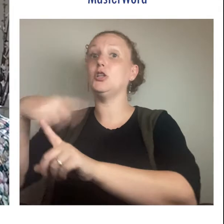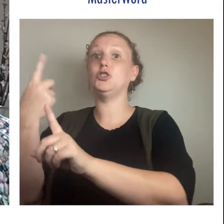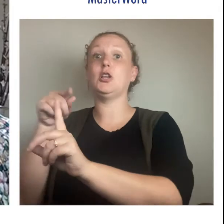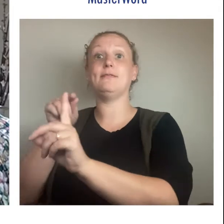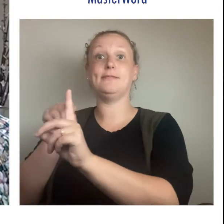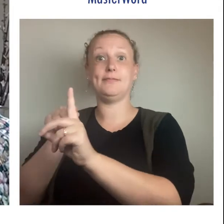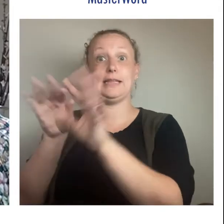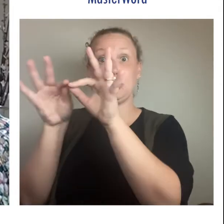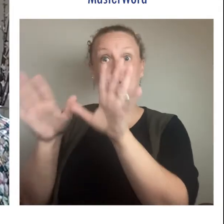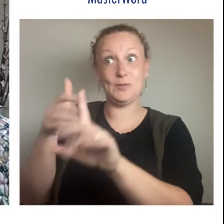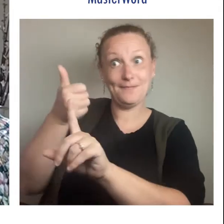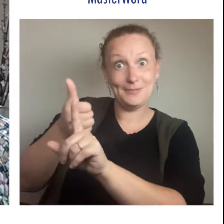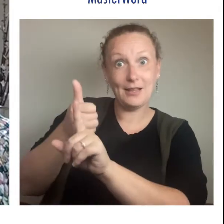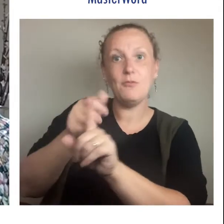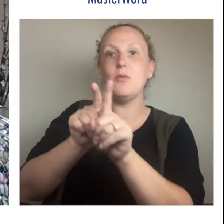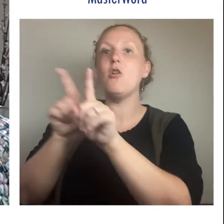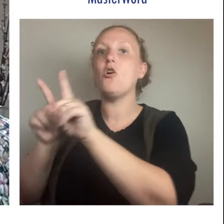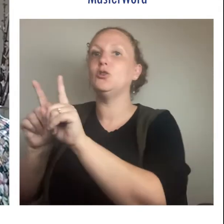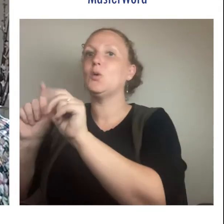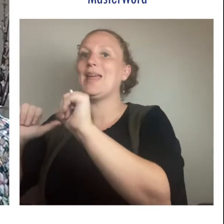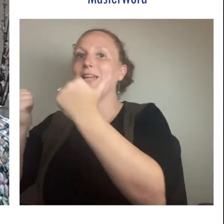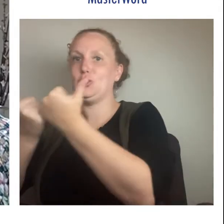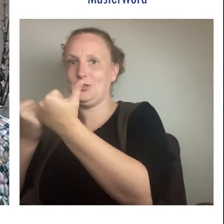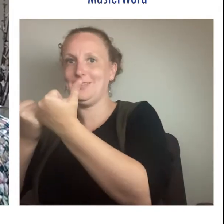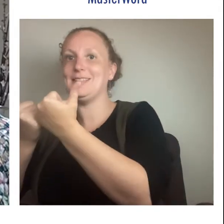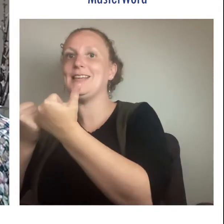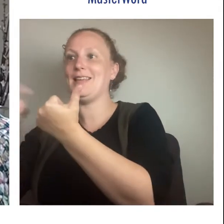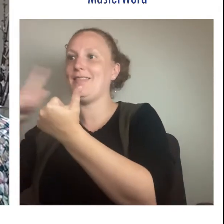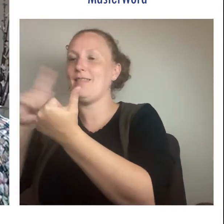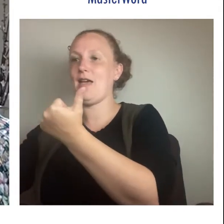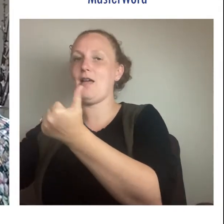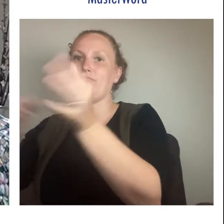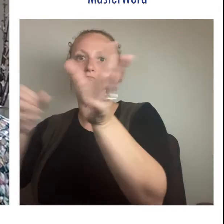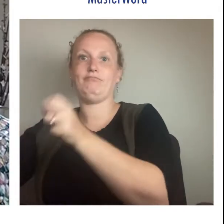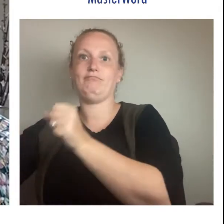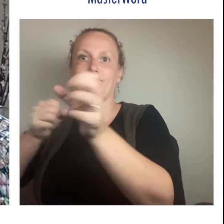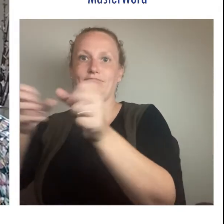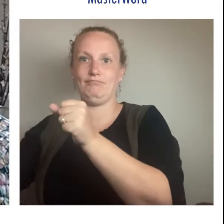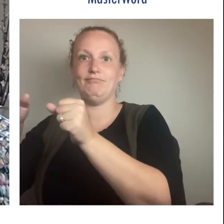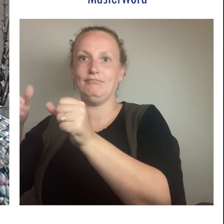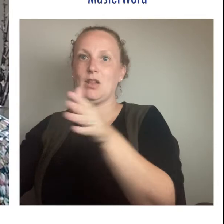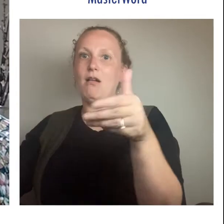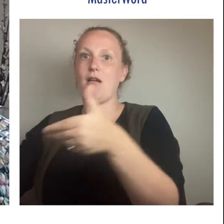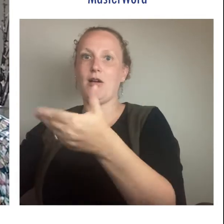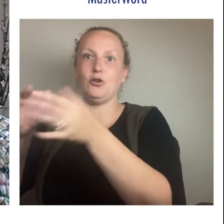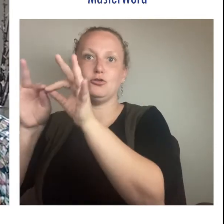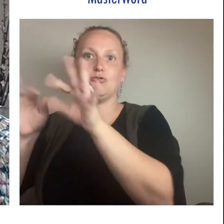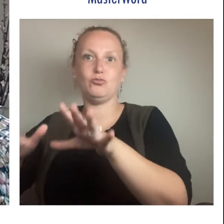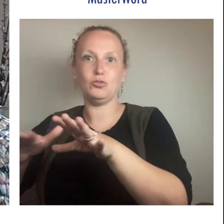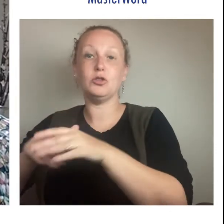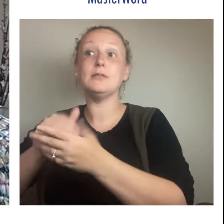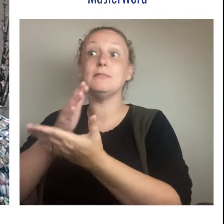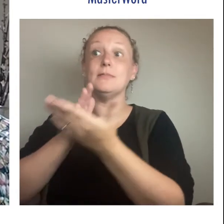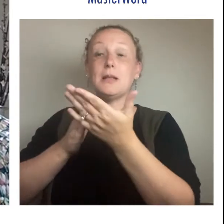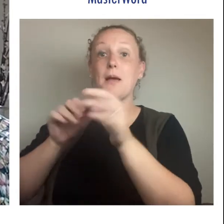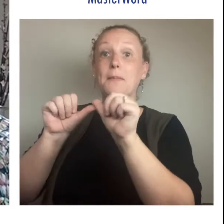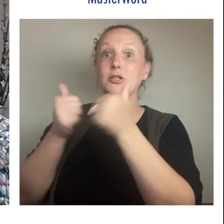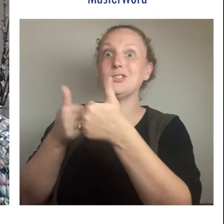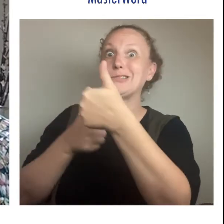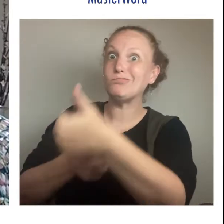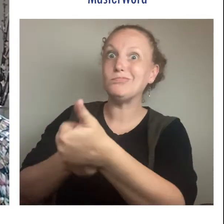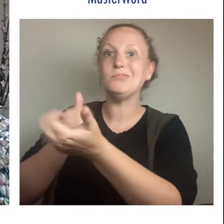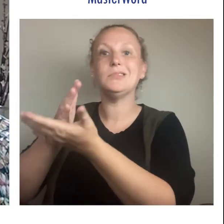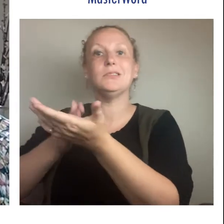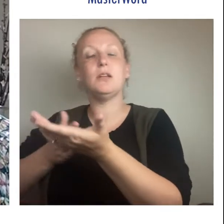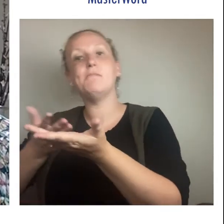them, agencies that you can look to gather interpreters for the various tasks. And sometimes